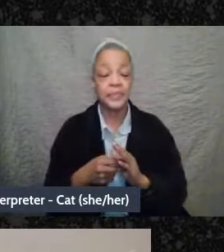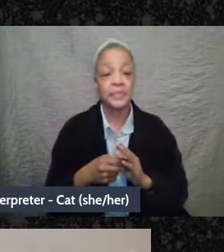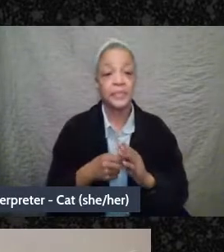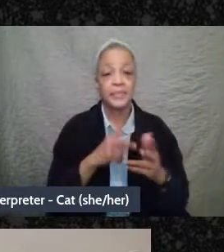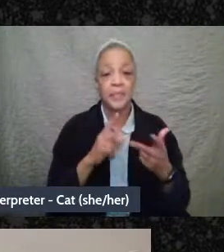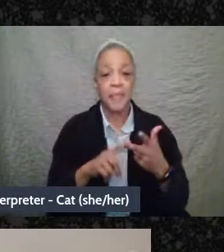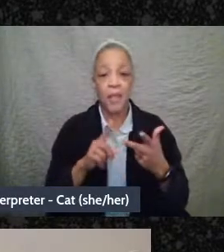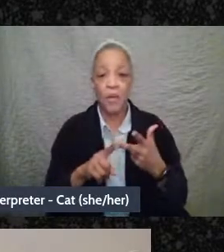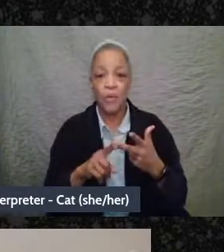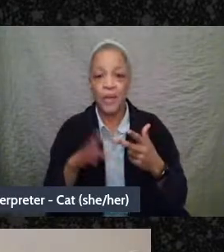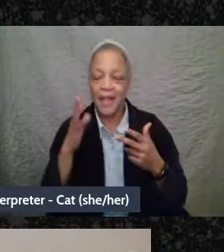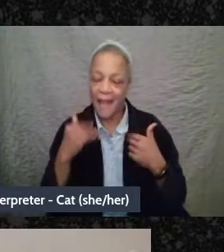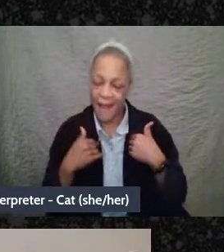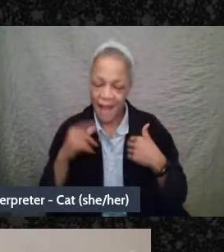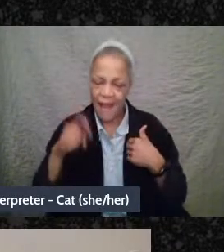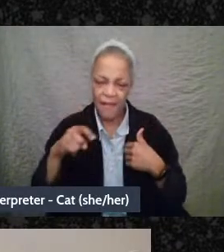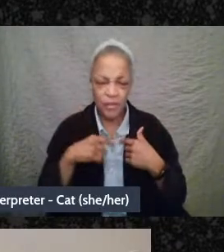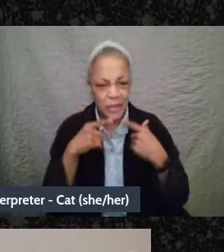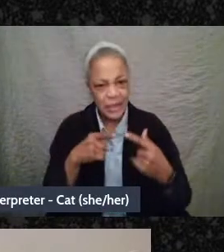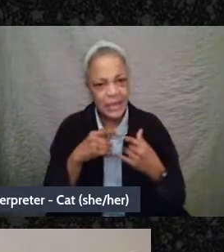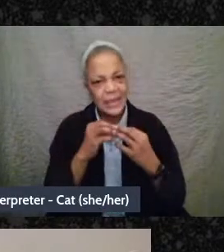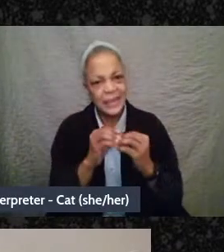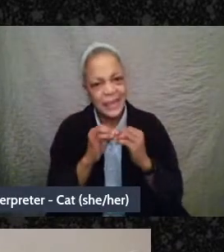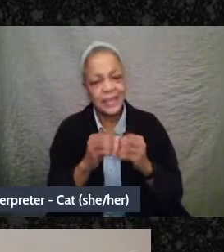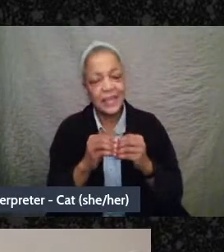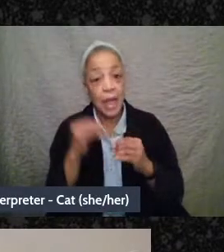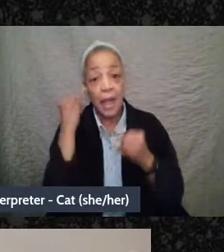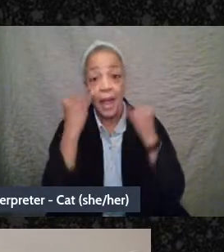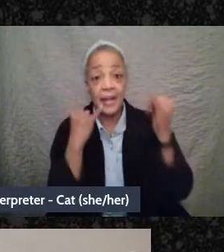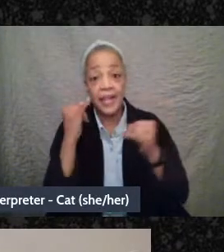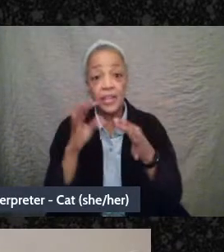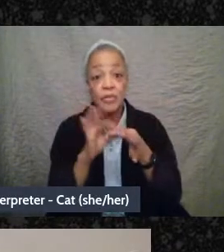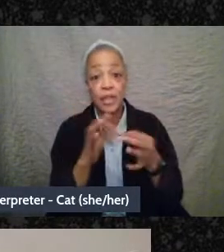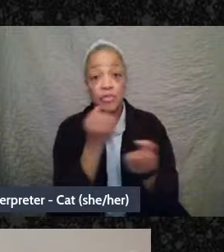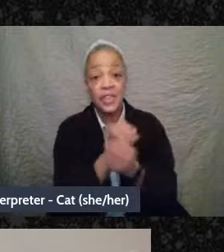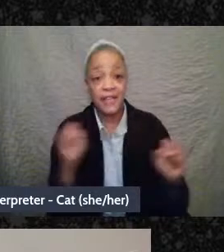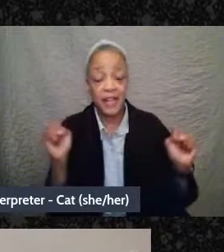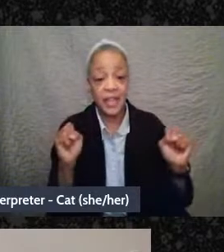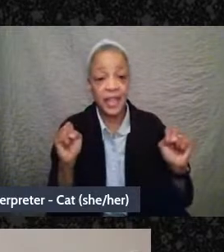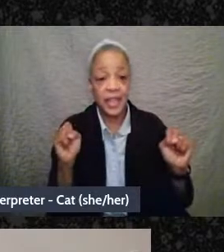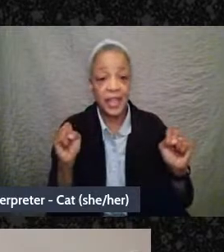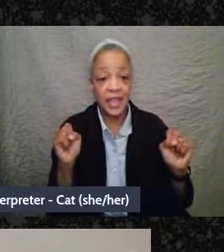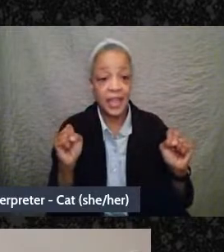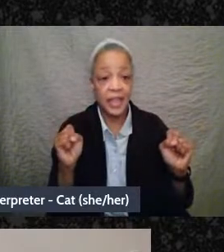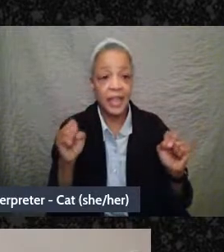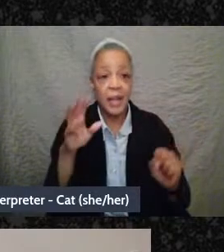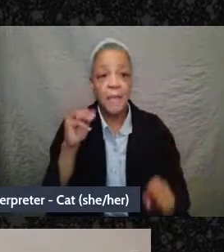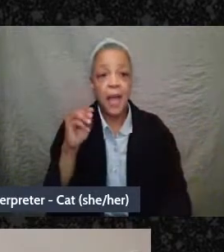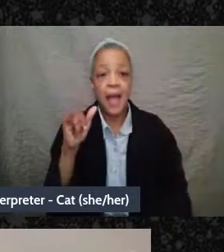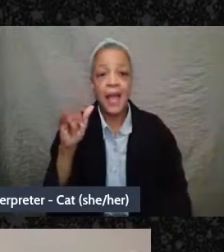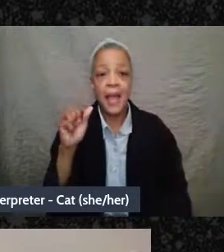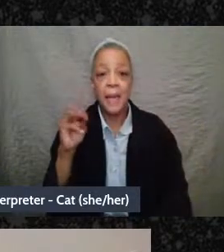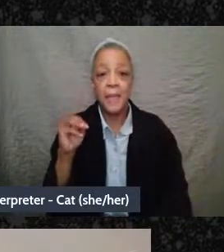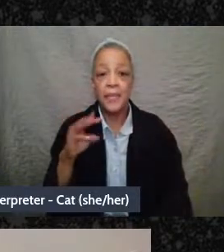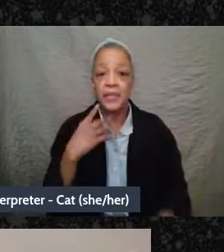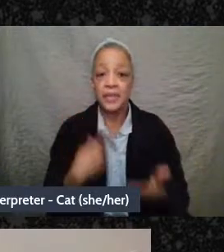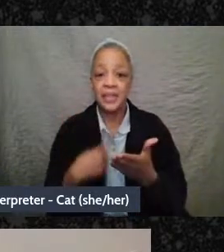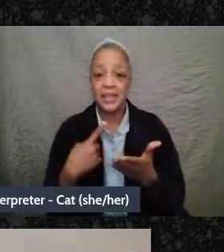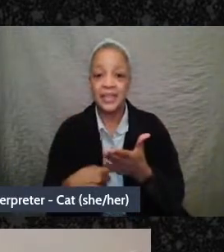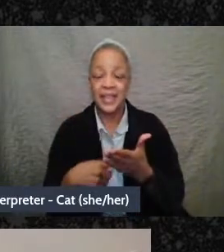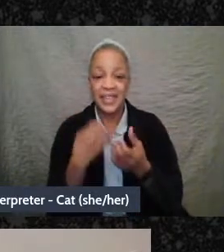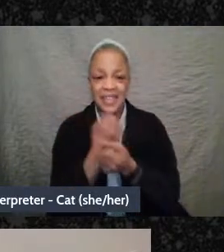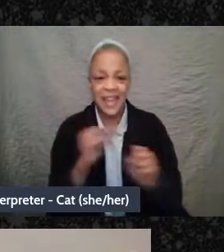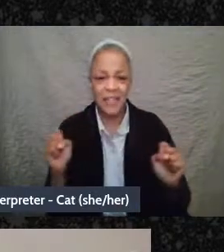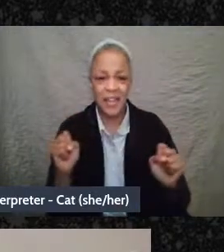We have to grapple with ideas of safety. Mariam talks a lot about safety not being a thing that you can be sold by